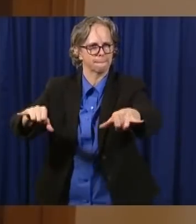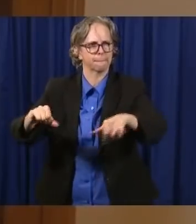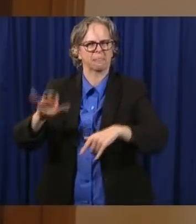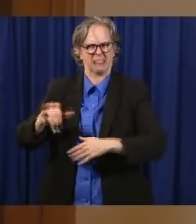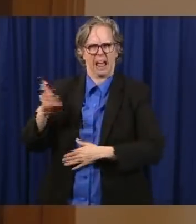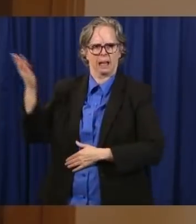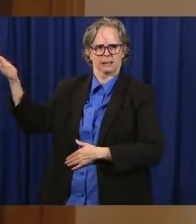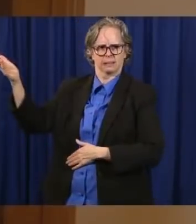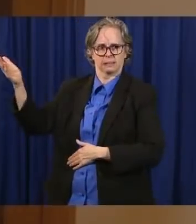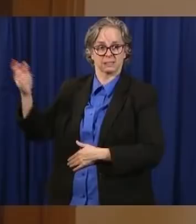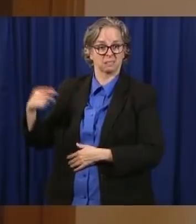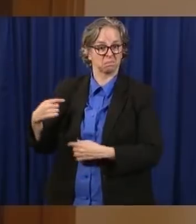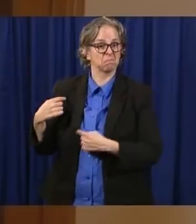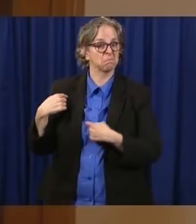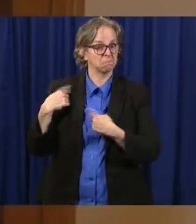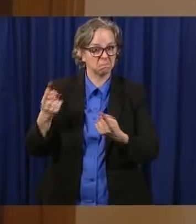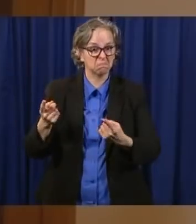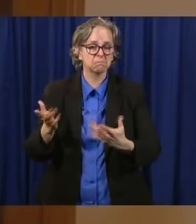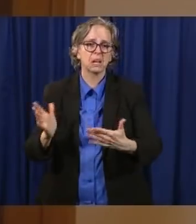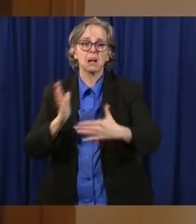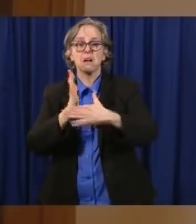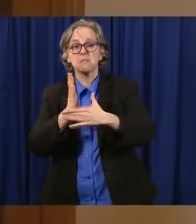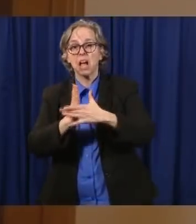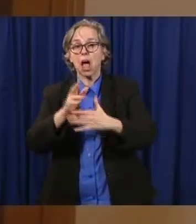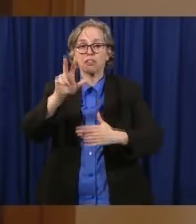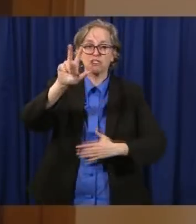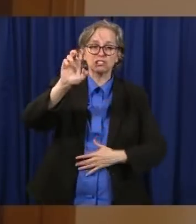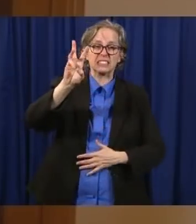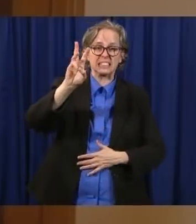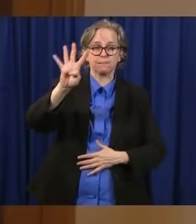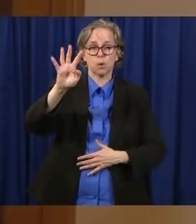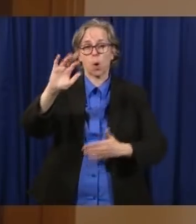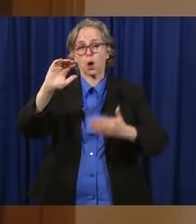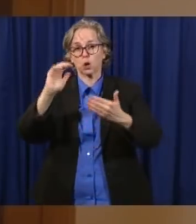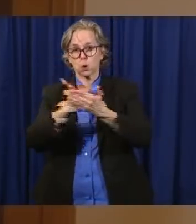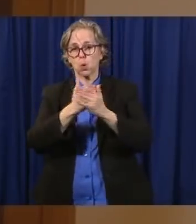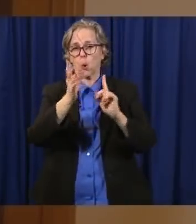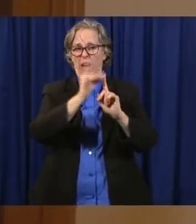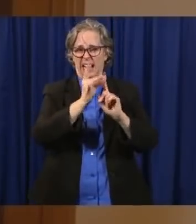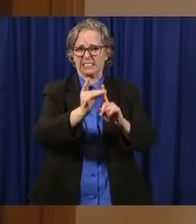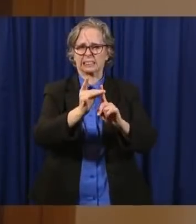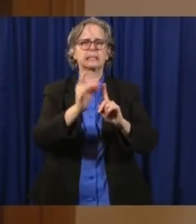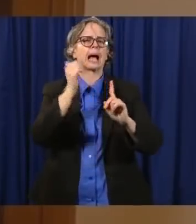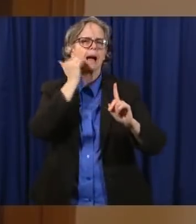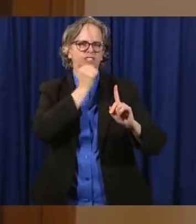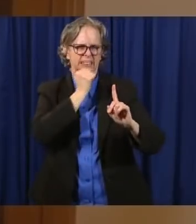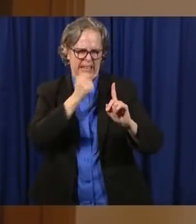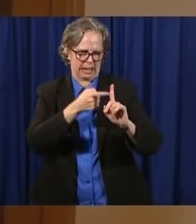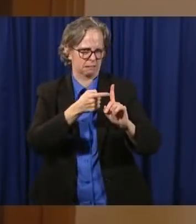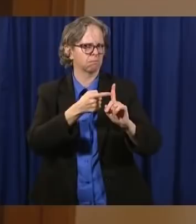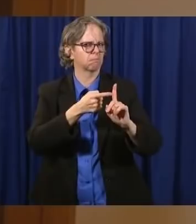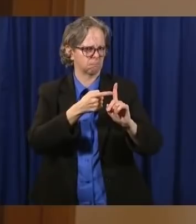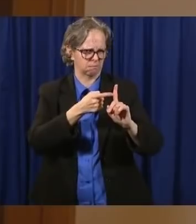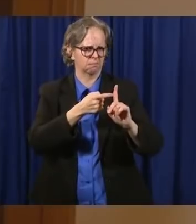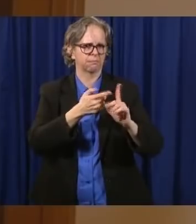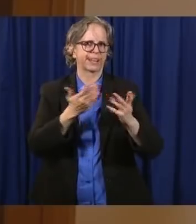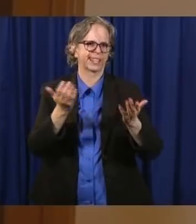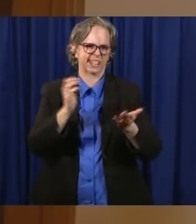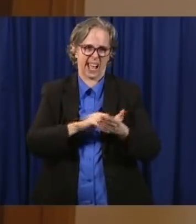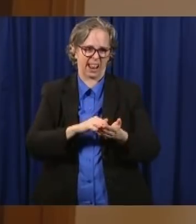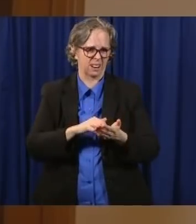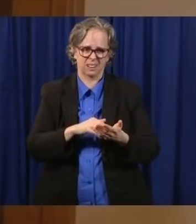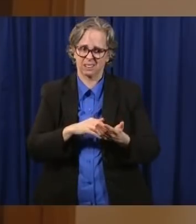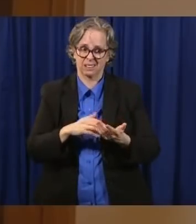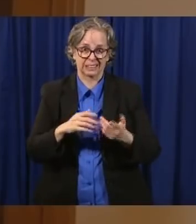364 new cases. Again, still tough numbers because we know we have limited testing. But in times to come, we'll track